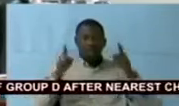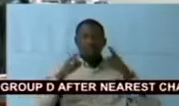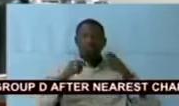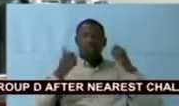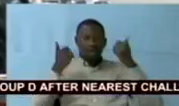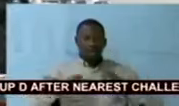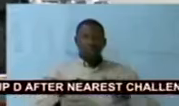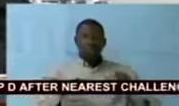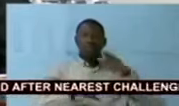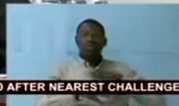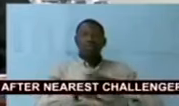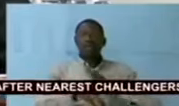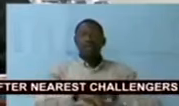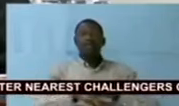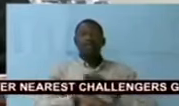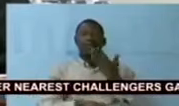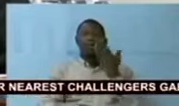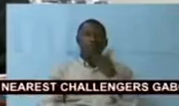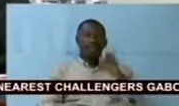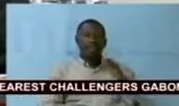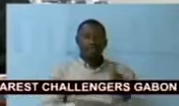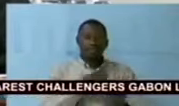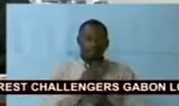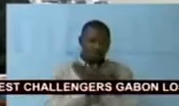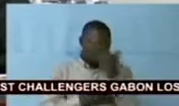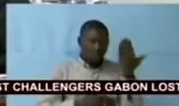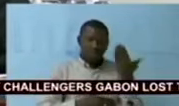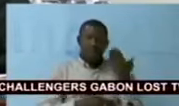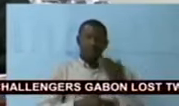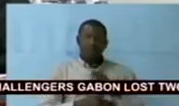We were all in court as expected. The